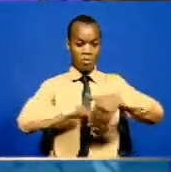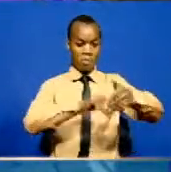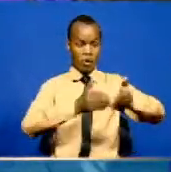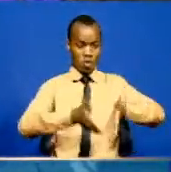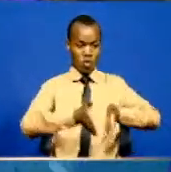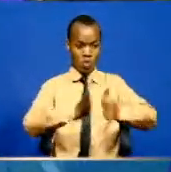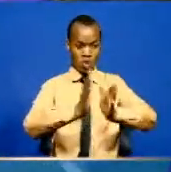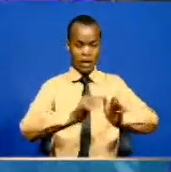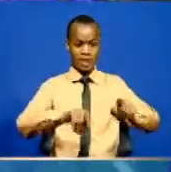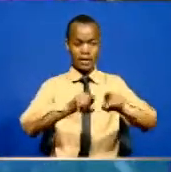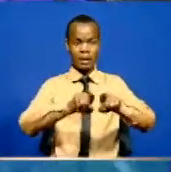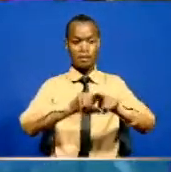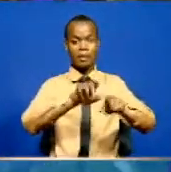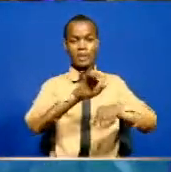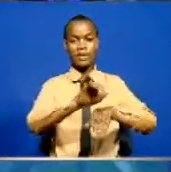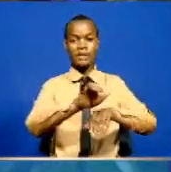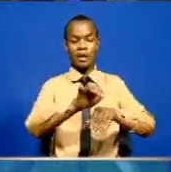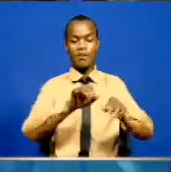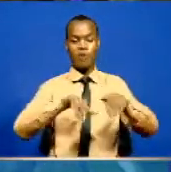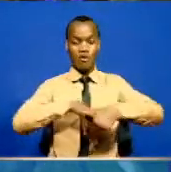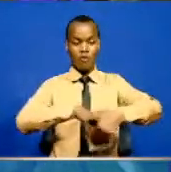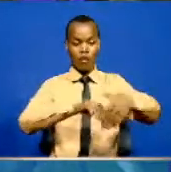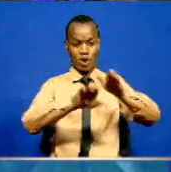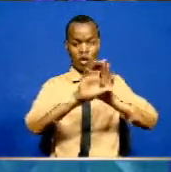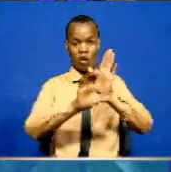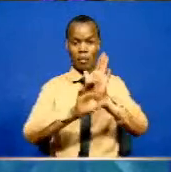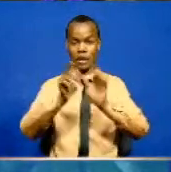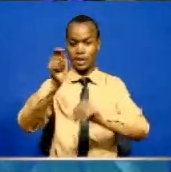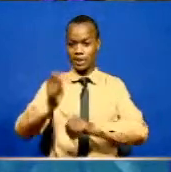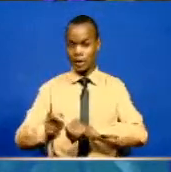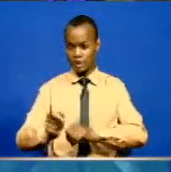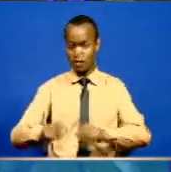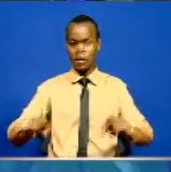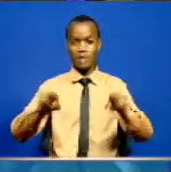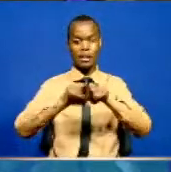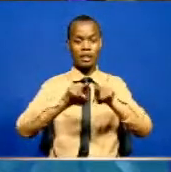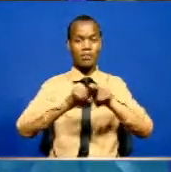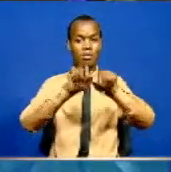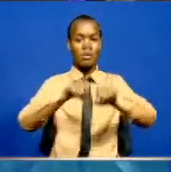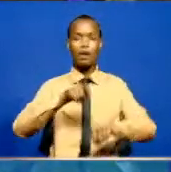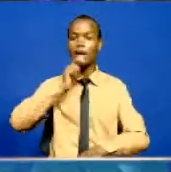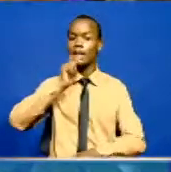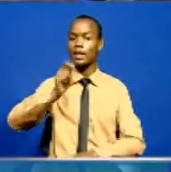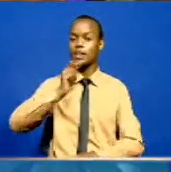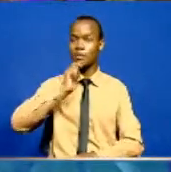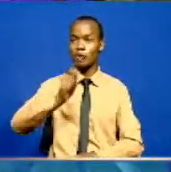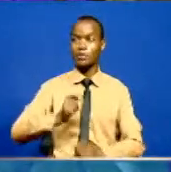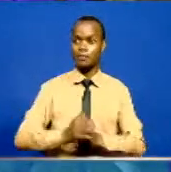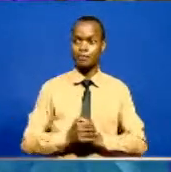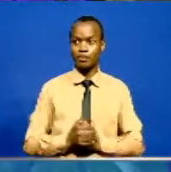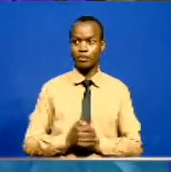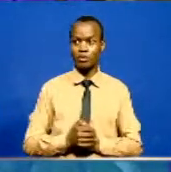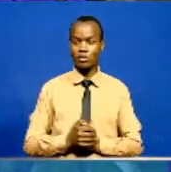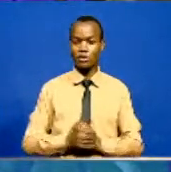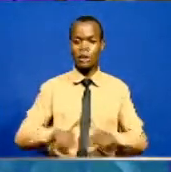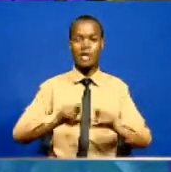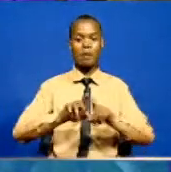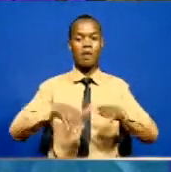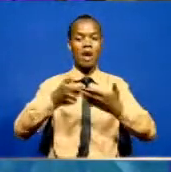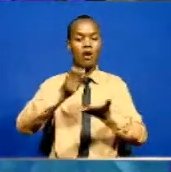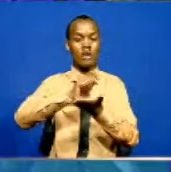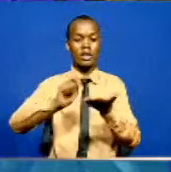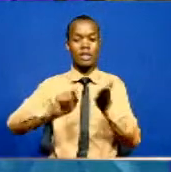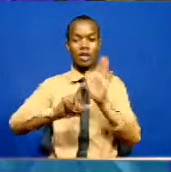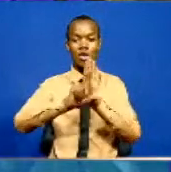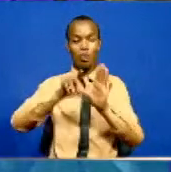his statutes, his commandments, his judgments, and his testimonies, as it is written in the law of Moses, that you